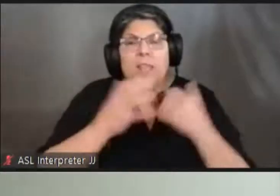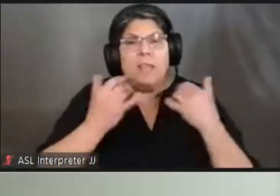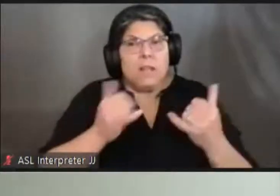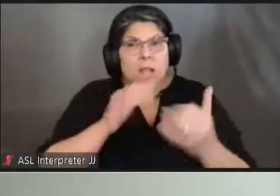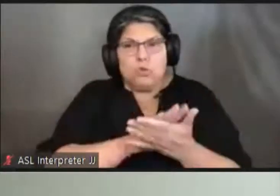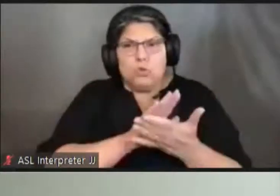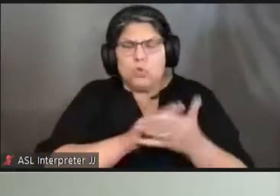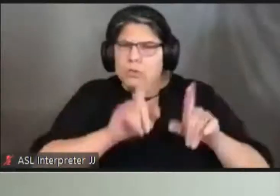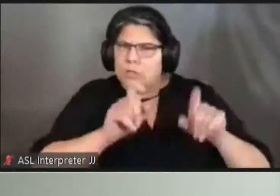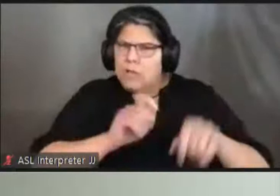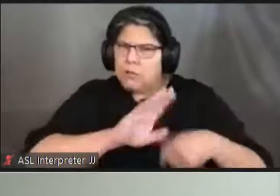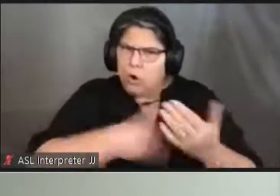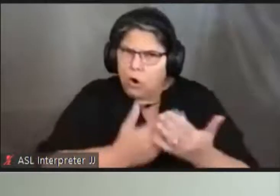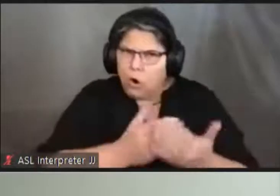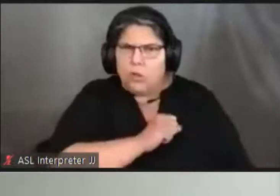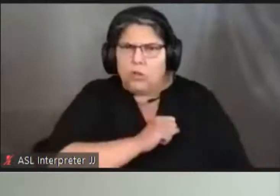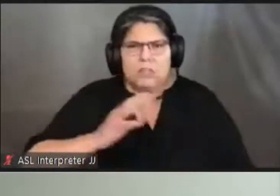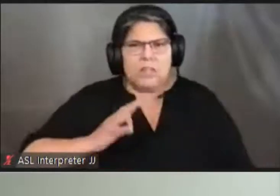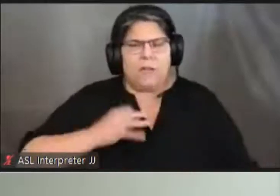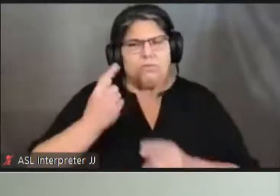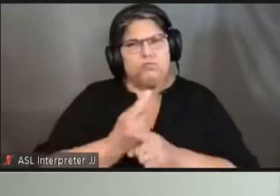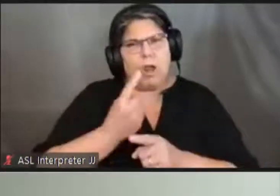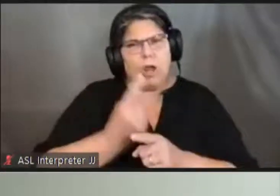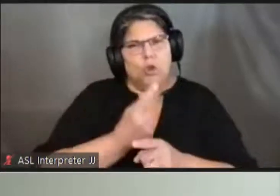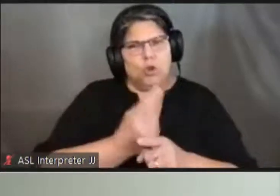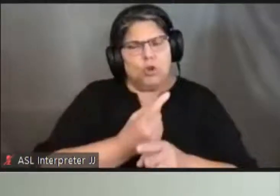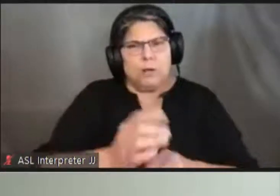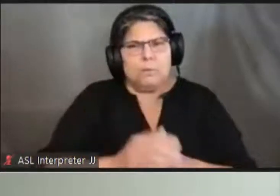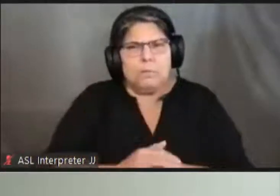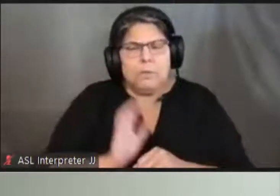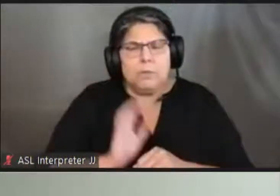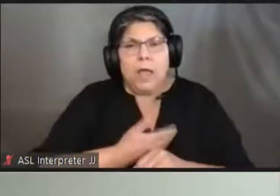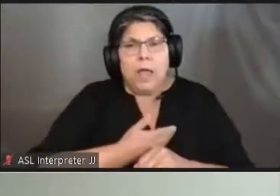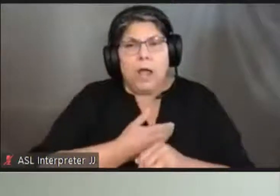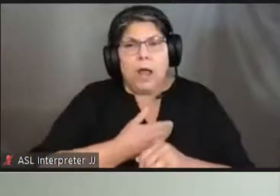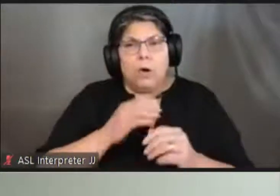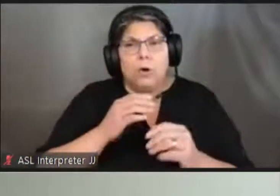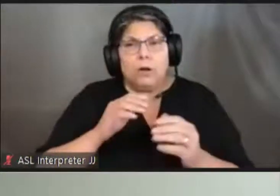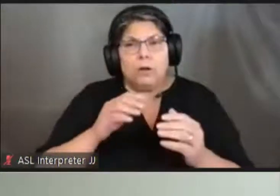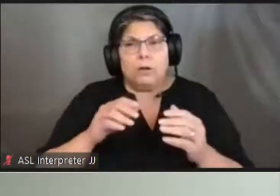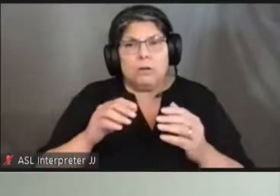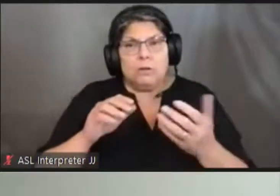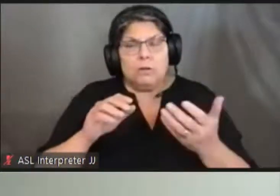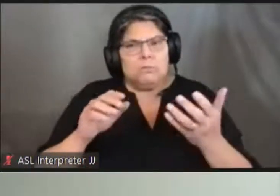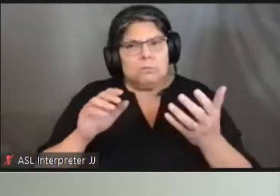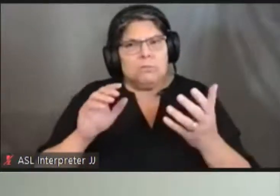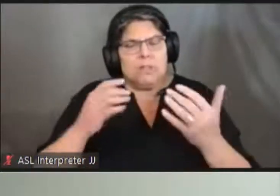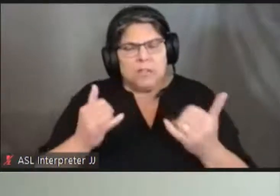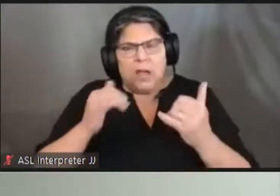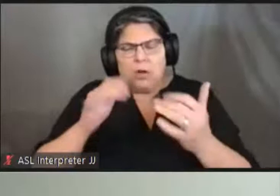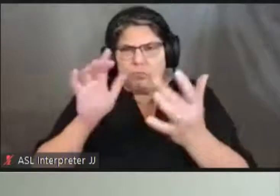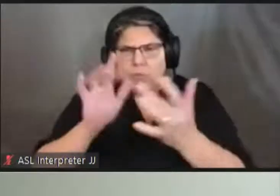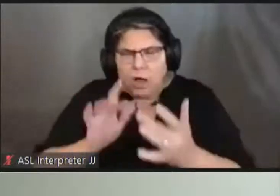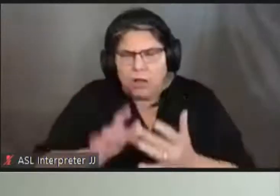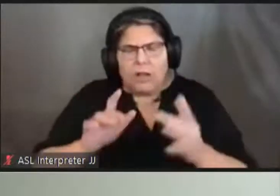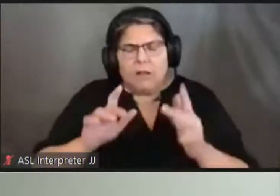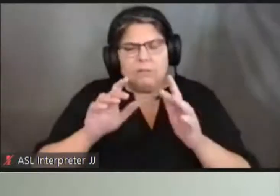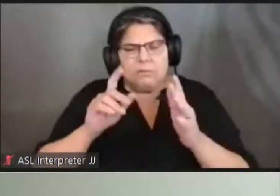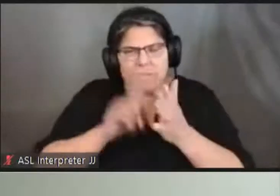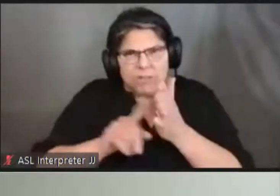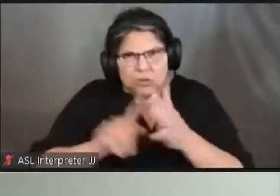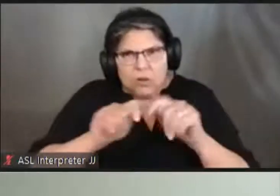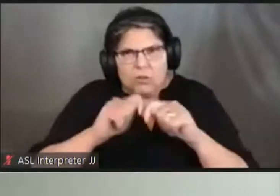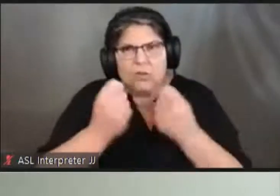regularly. Our county contact investigation and tracing team is shifting gears with less